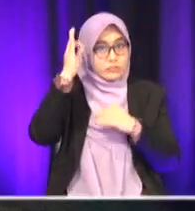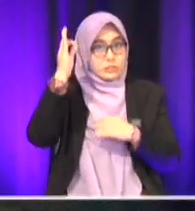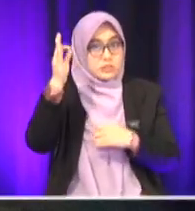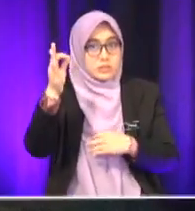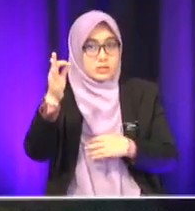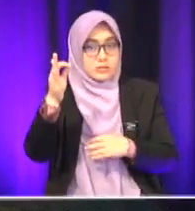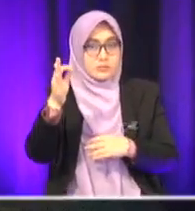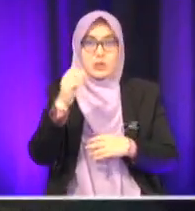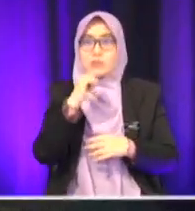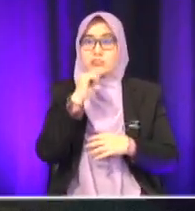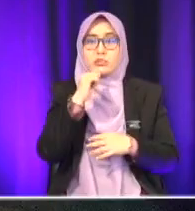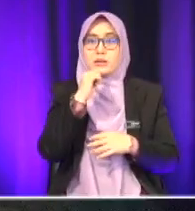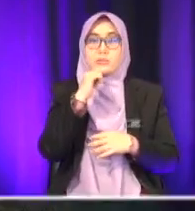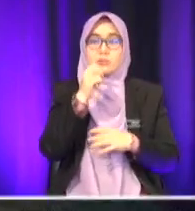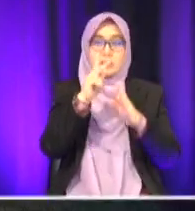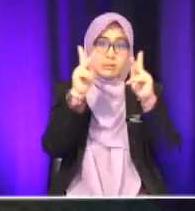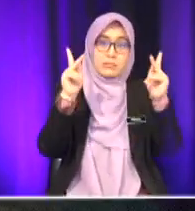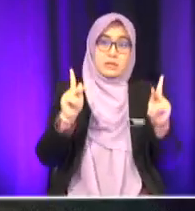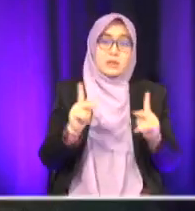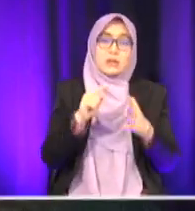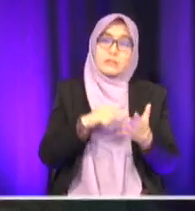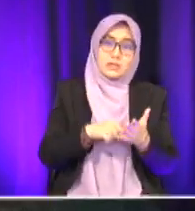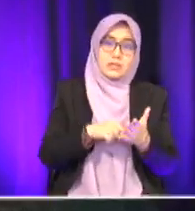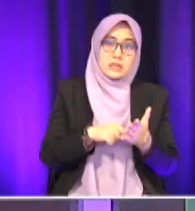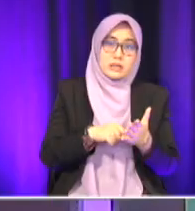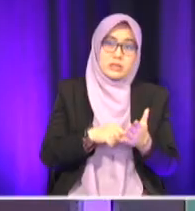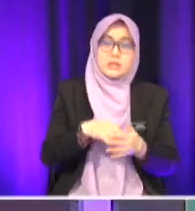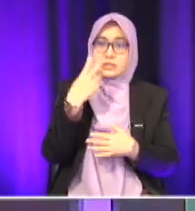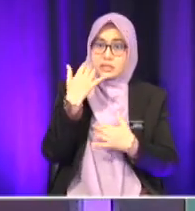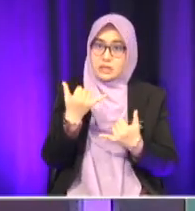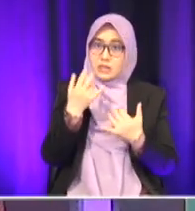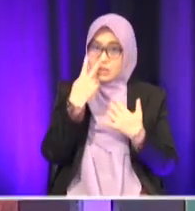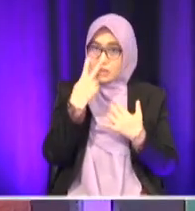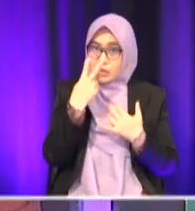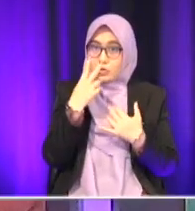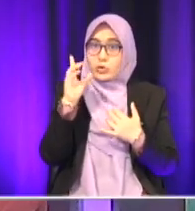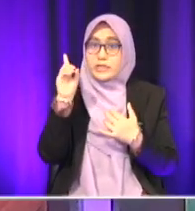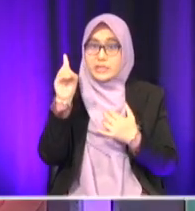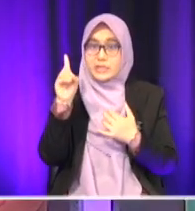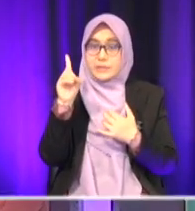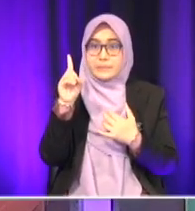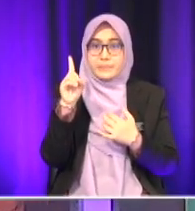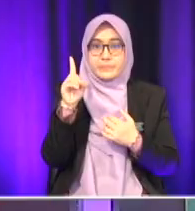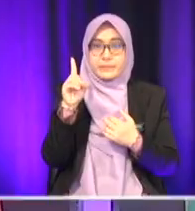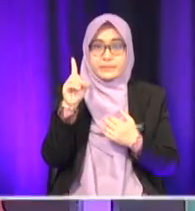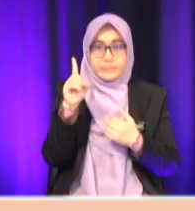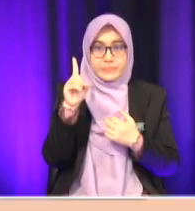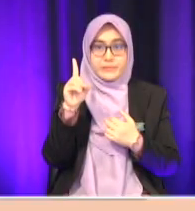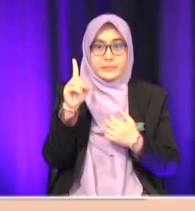paragraph. Not in this paragraph, so no. And the last one, she was determined to put food on the table